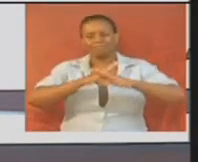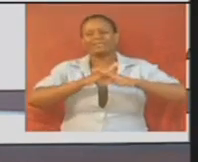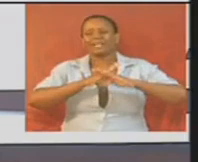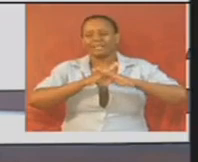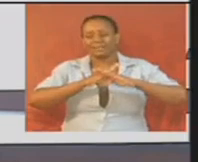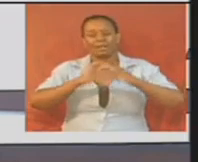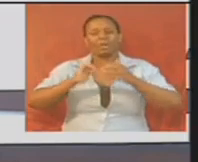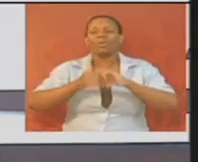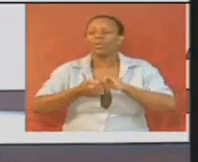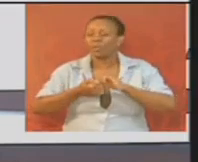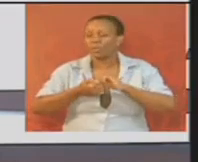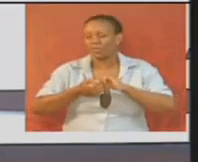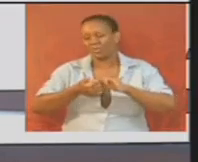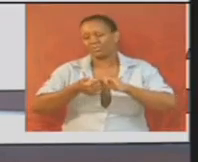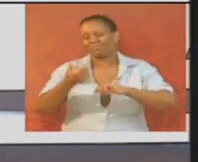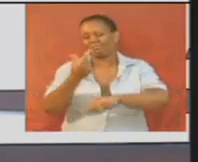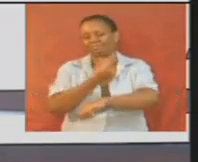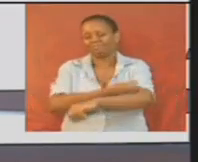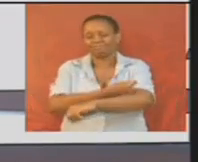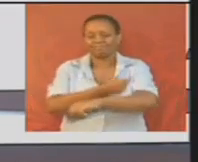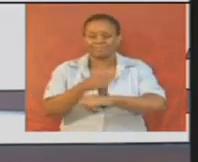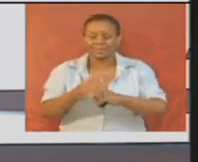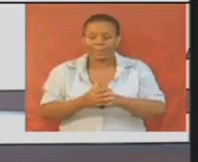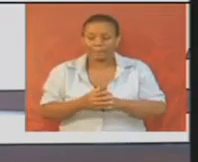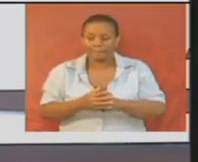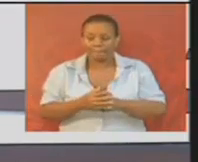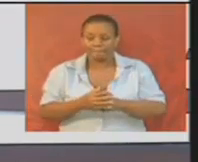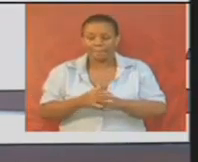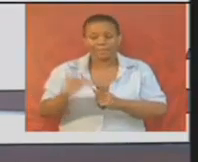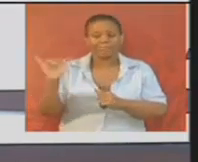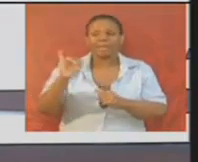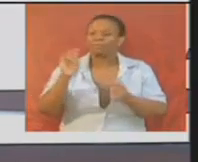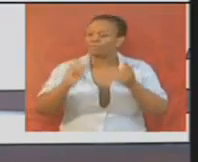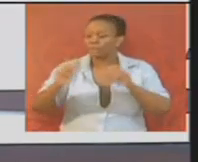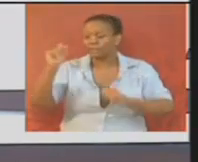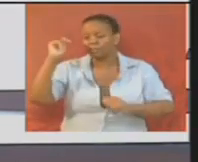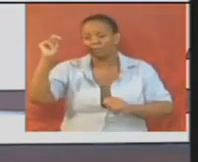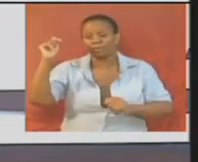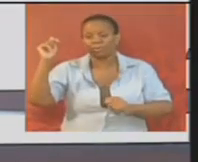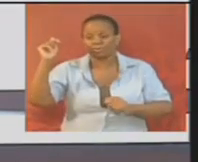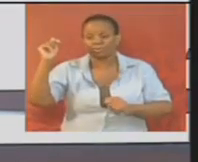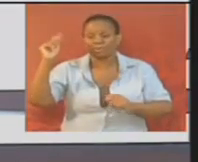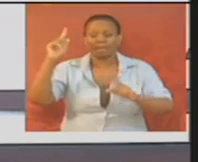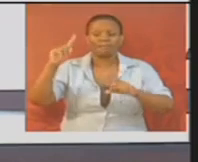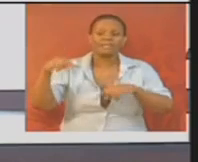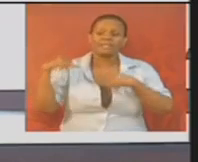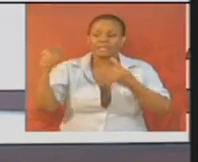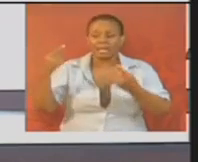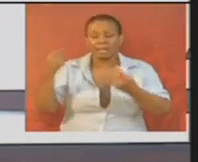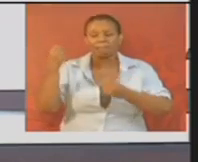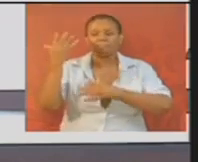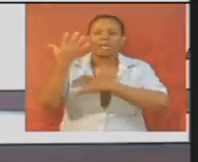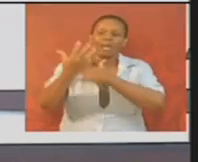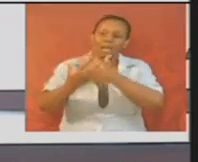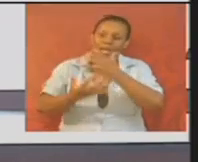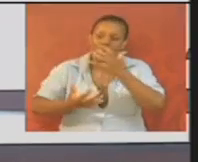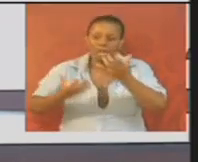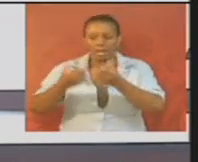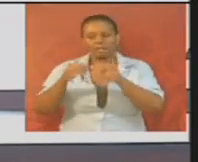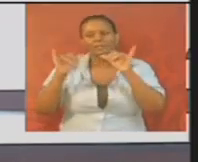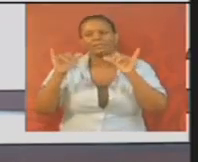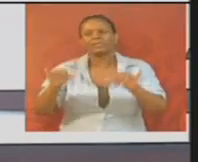the years, has continued to maintain an over 95% status of vaccination, as documented